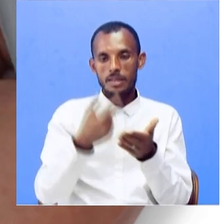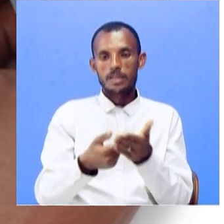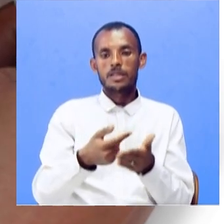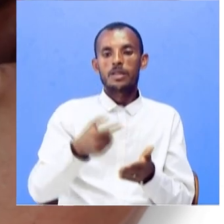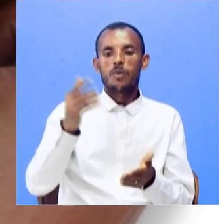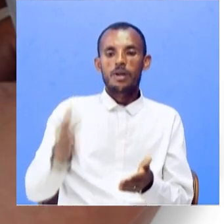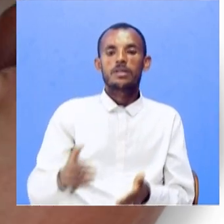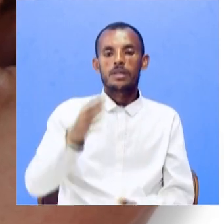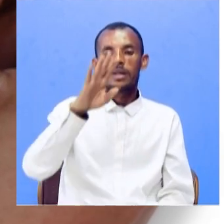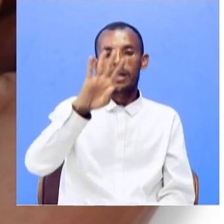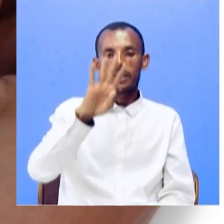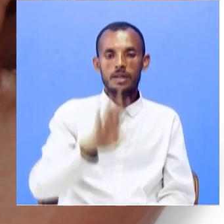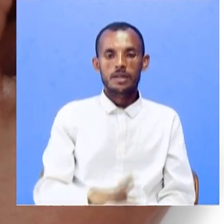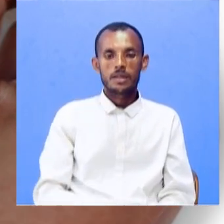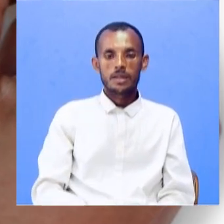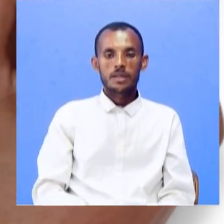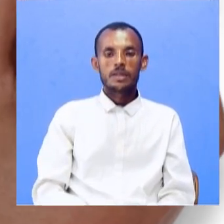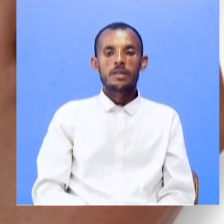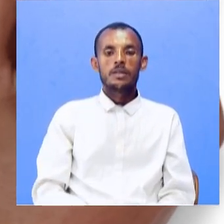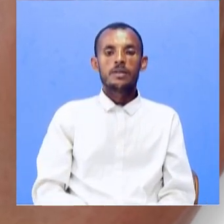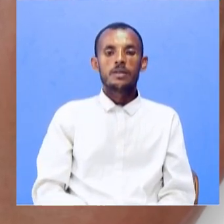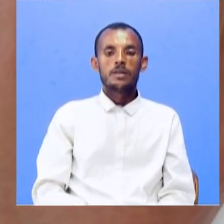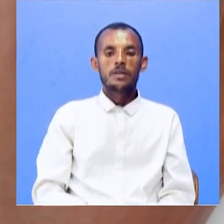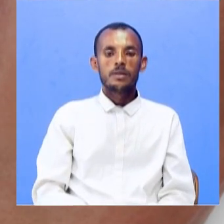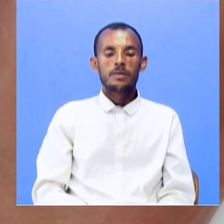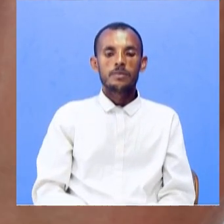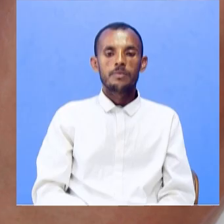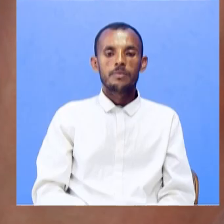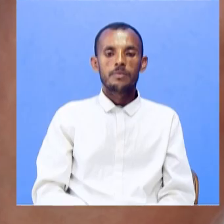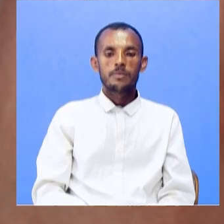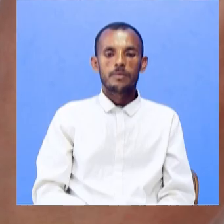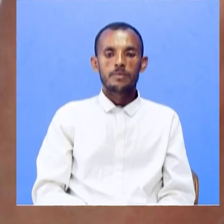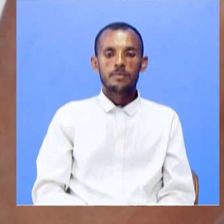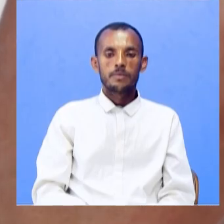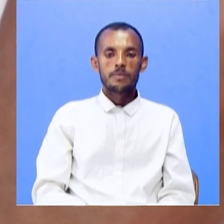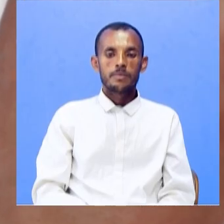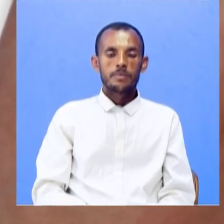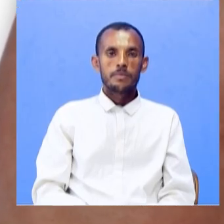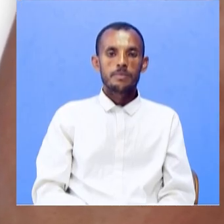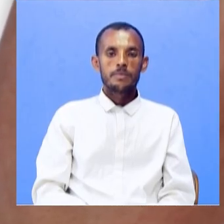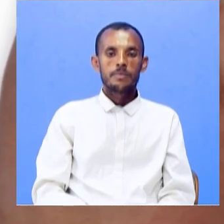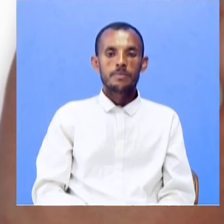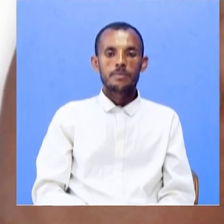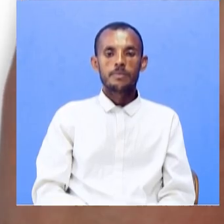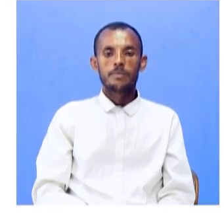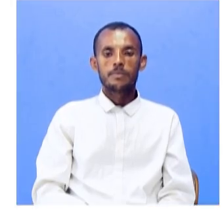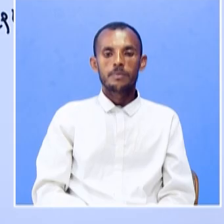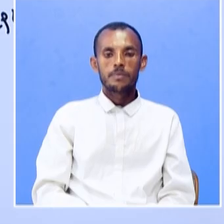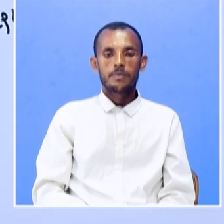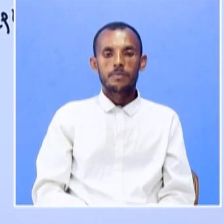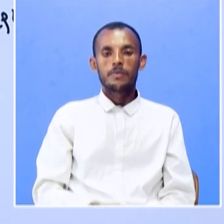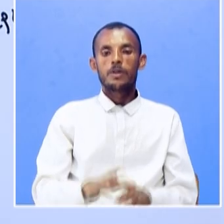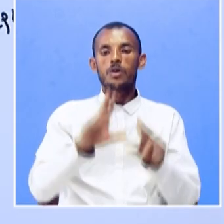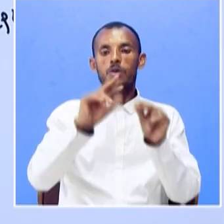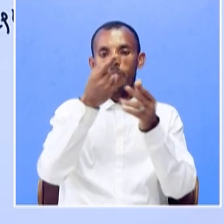quadrilateral, consecutive angles. consecutive angles.